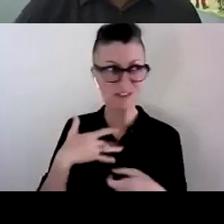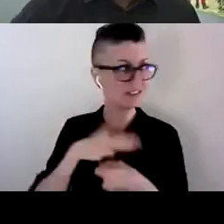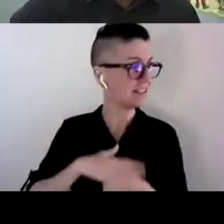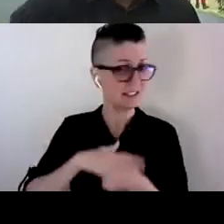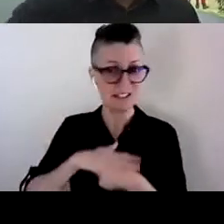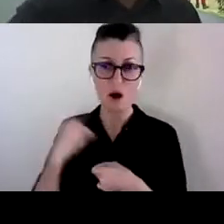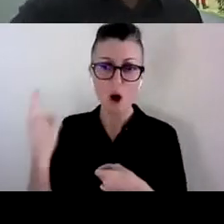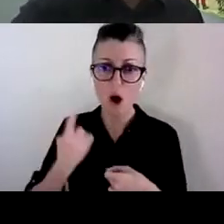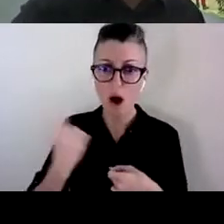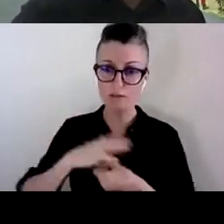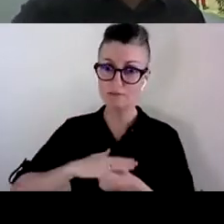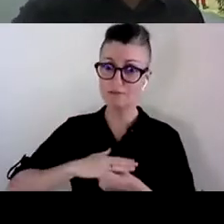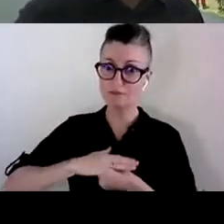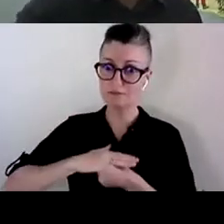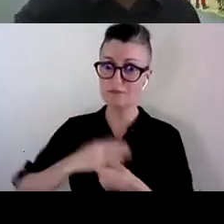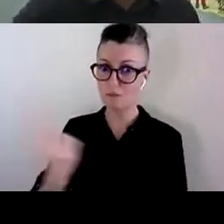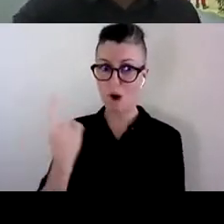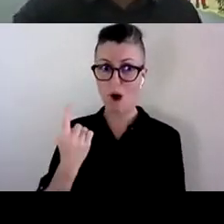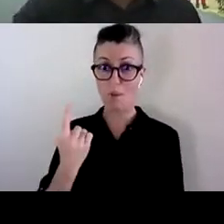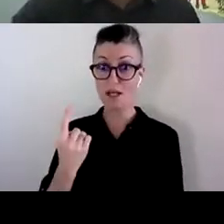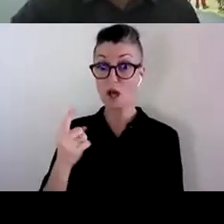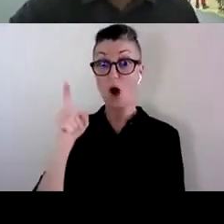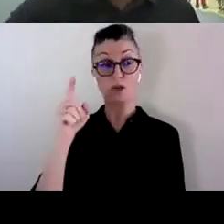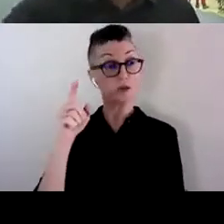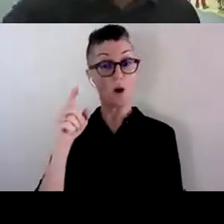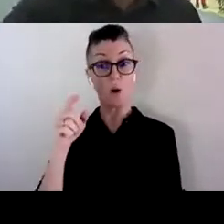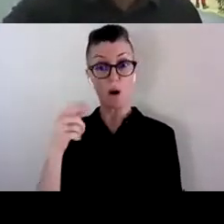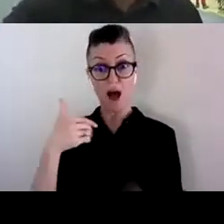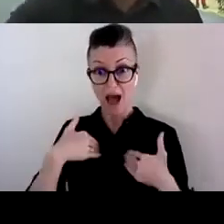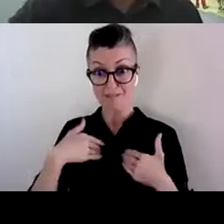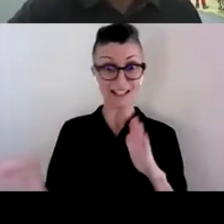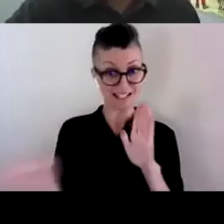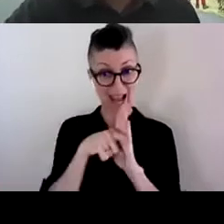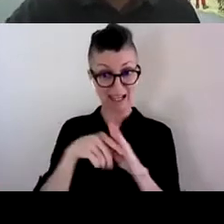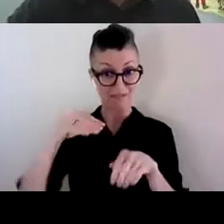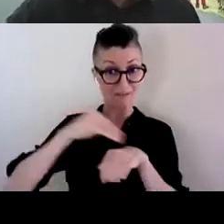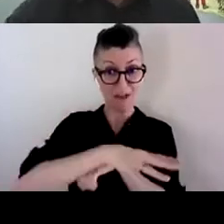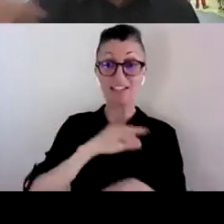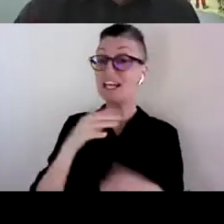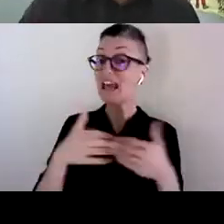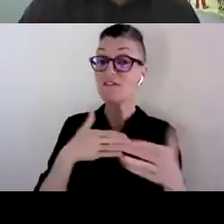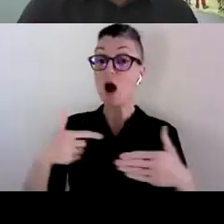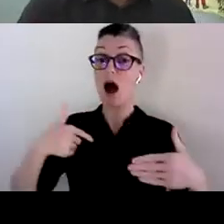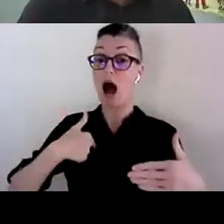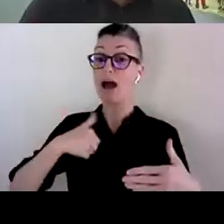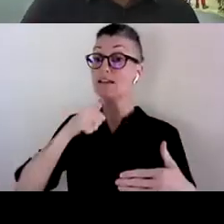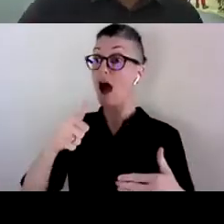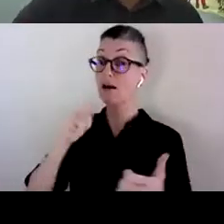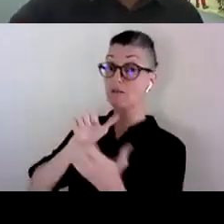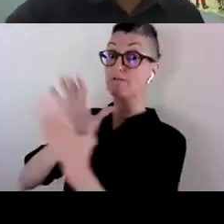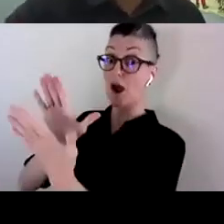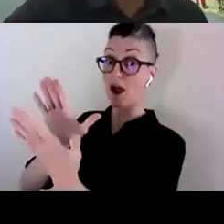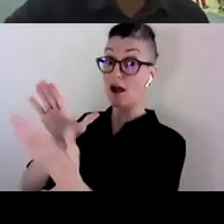So we don't need to directly experience oppression to be negatively affected by it. And to take this concept of